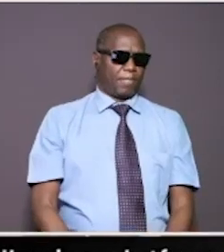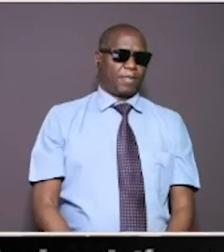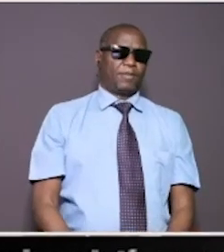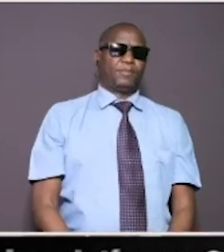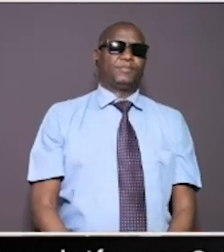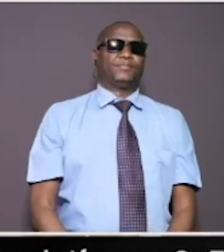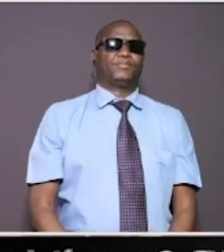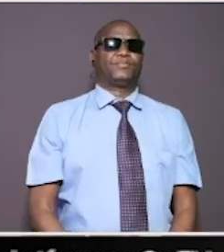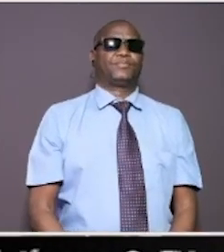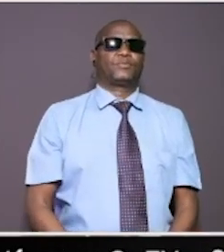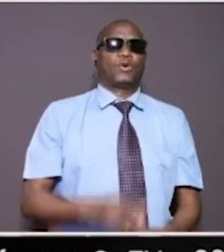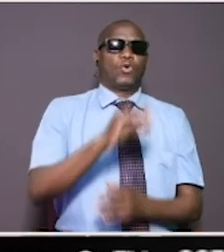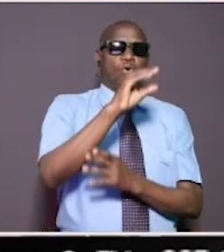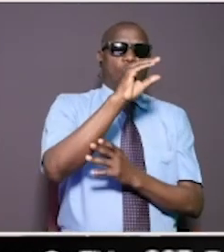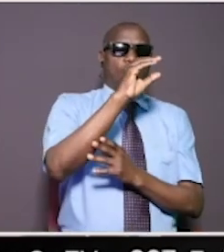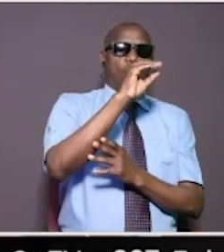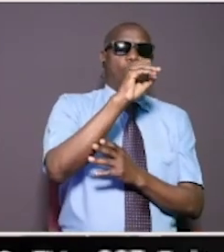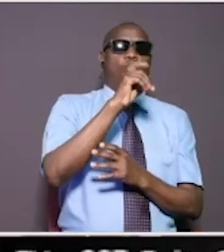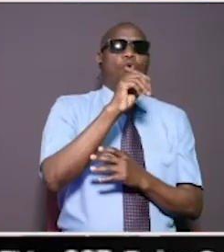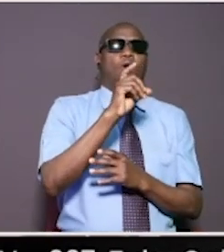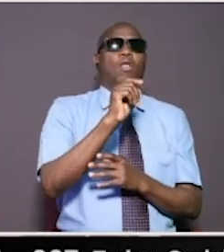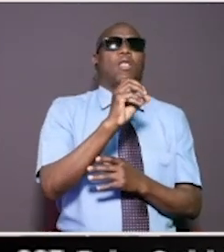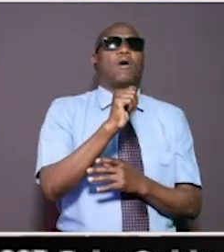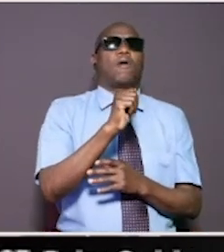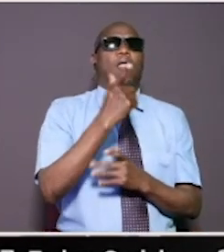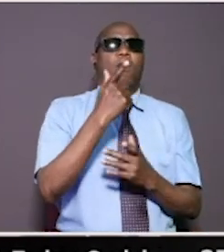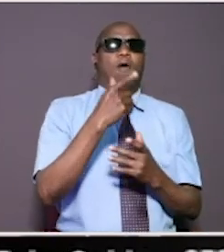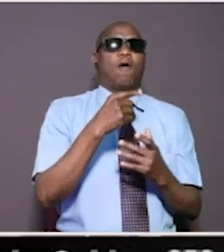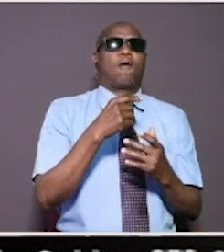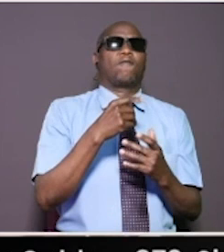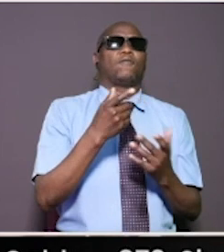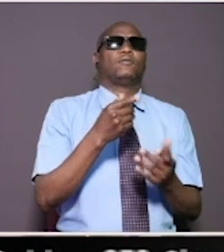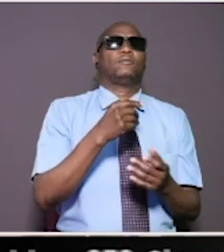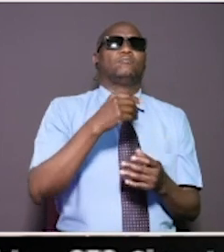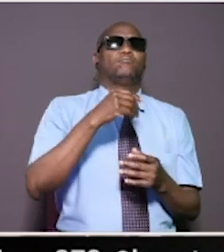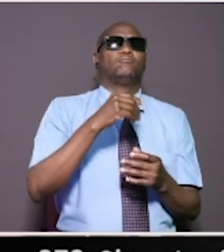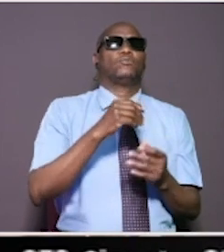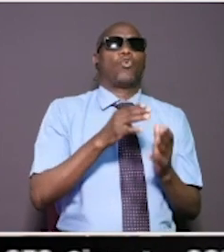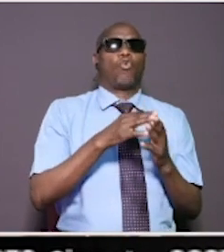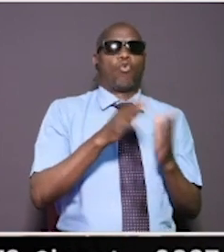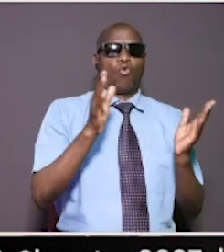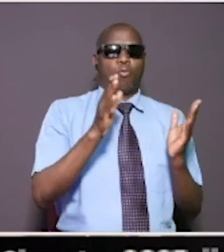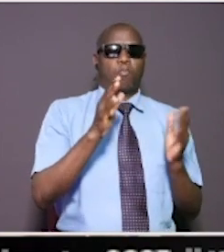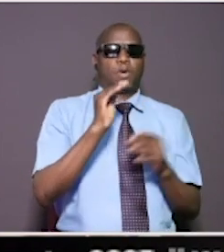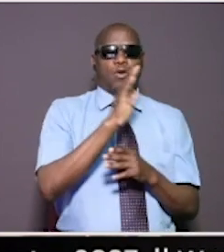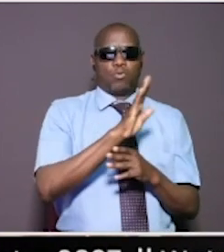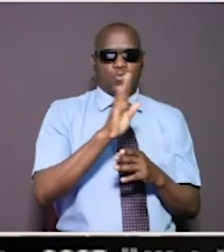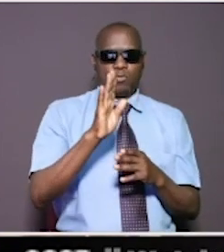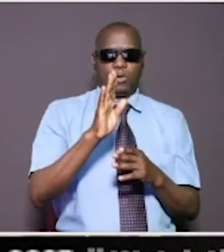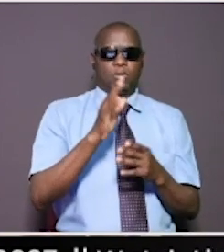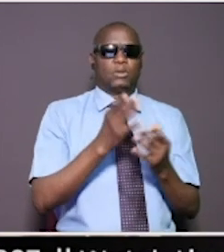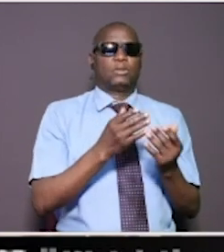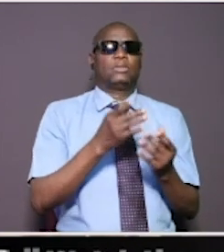Now, OLA Energy Kenya has officially opened the expanded OLA Energy Buruburu service station that now includes a service